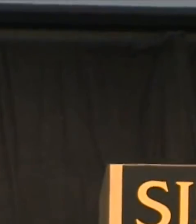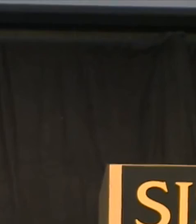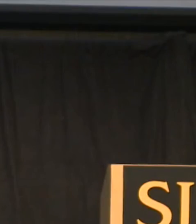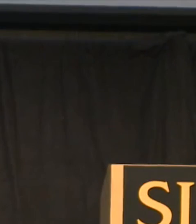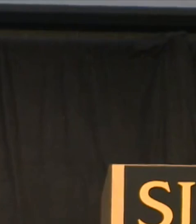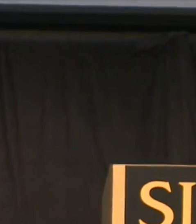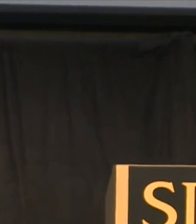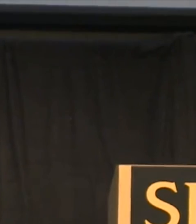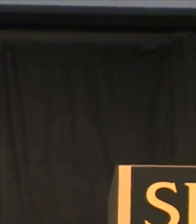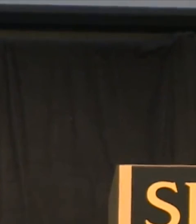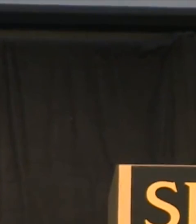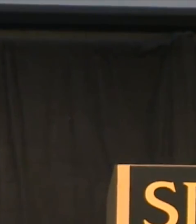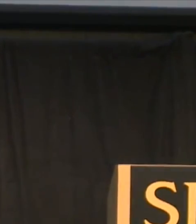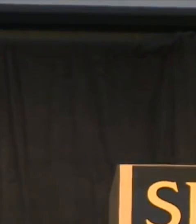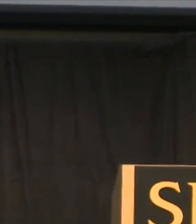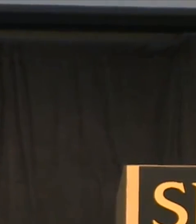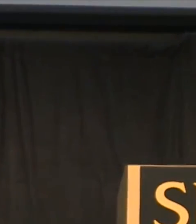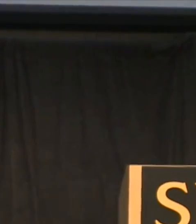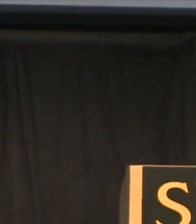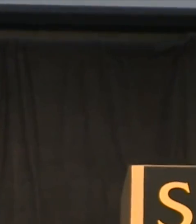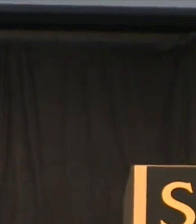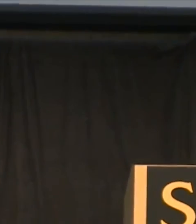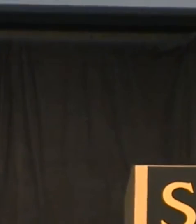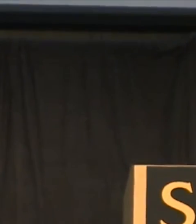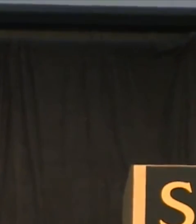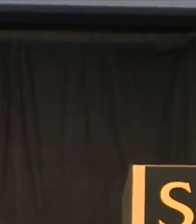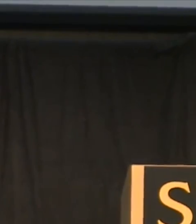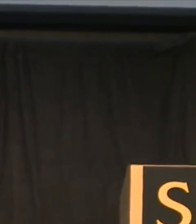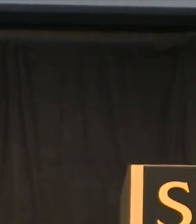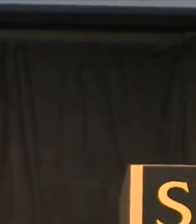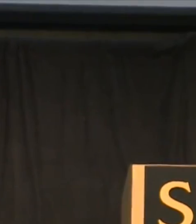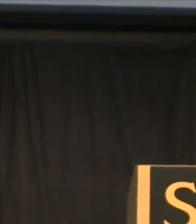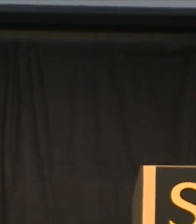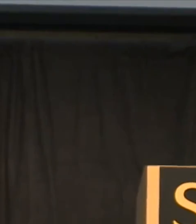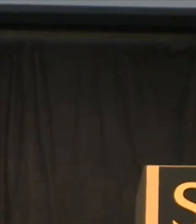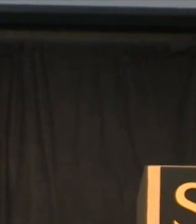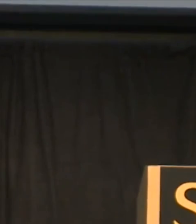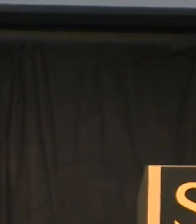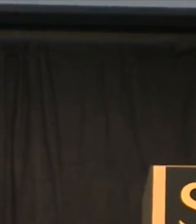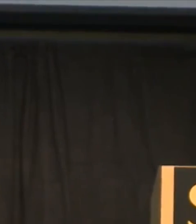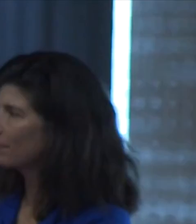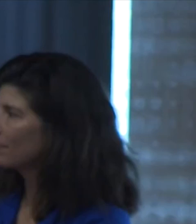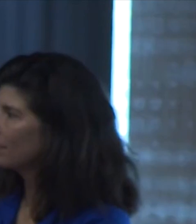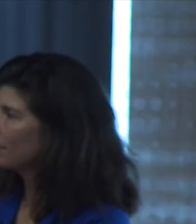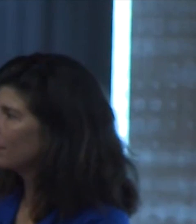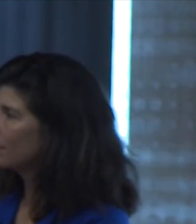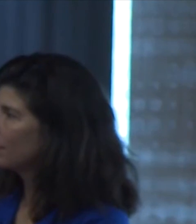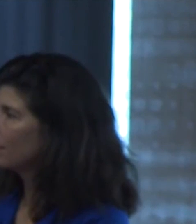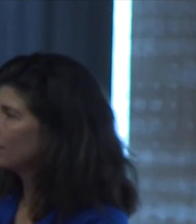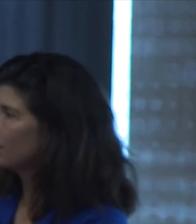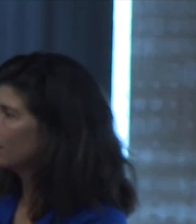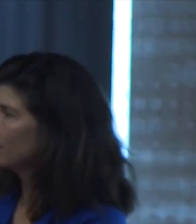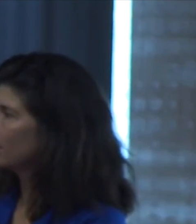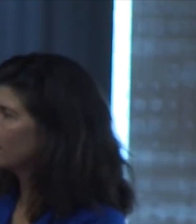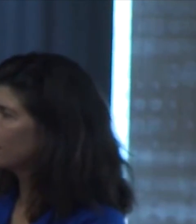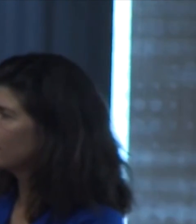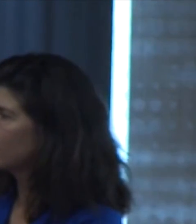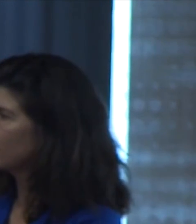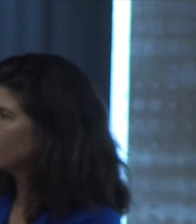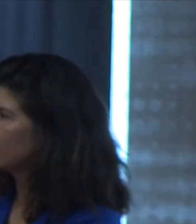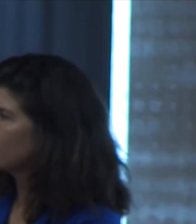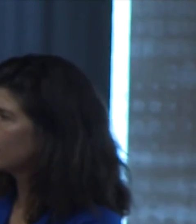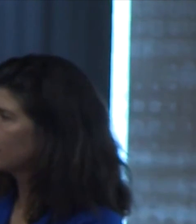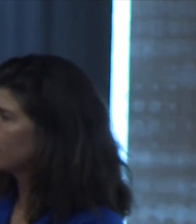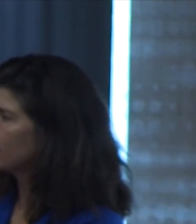Thank you. I'd like to welcome you, too. Thank you. And I like your idea of inclusion. But the question is, what are you going to do with the basic